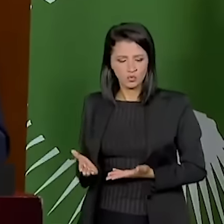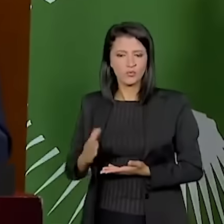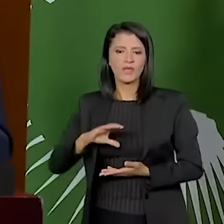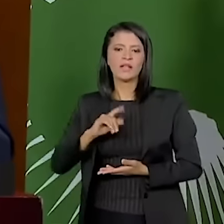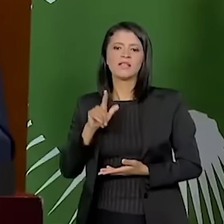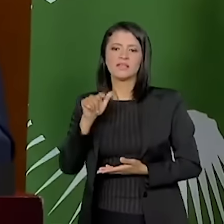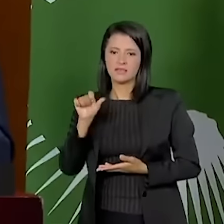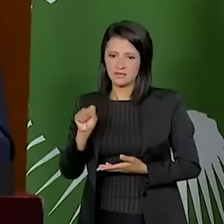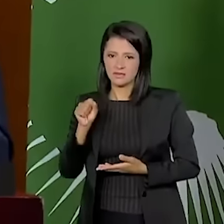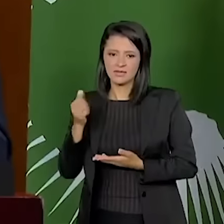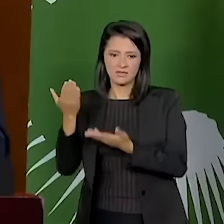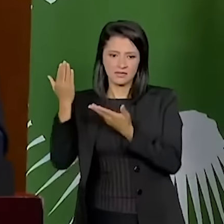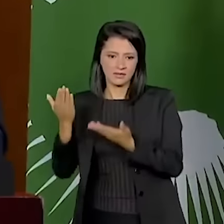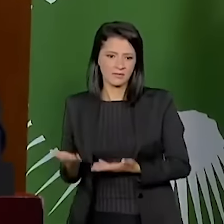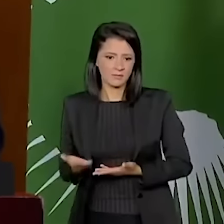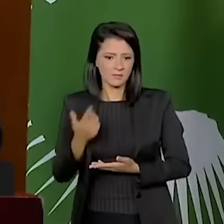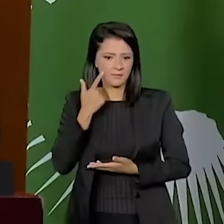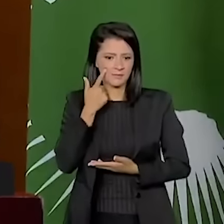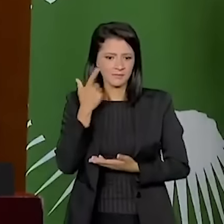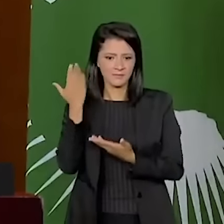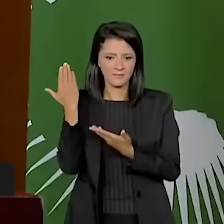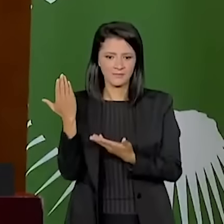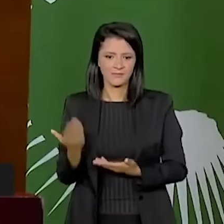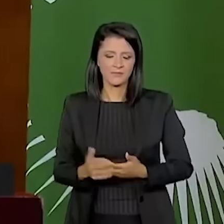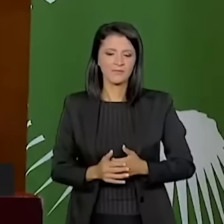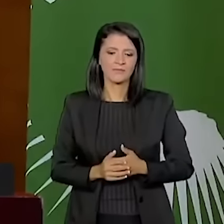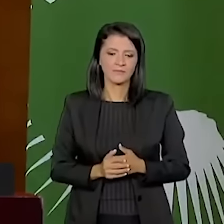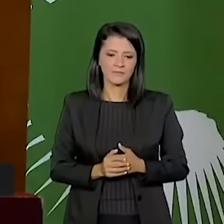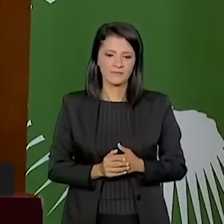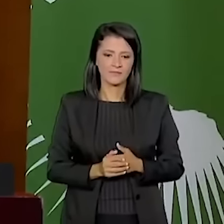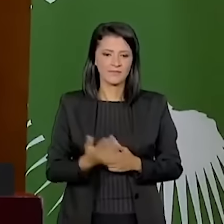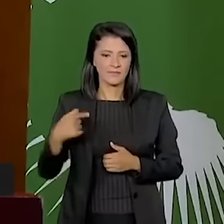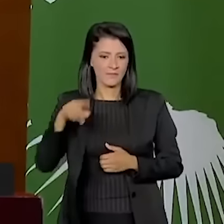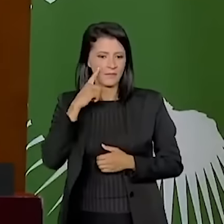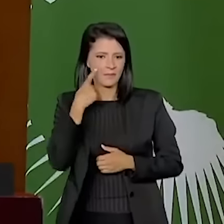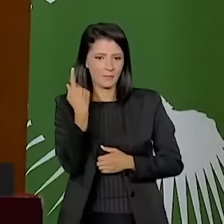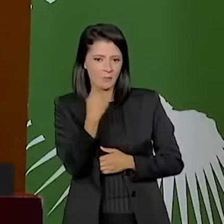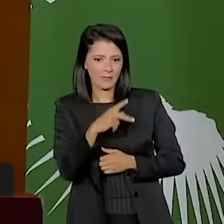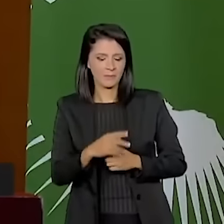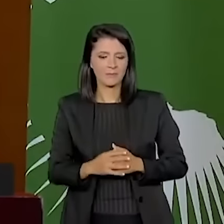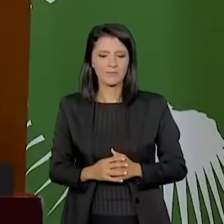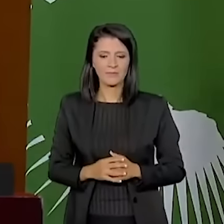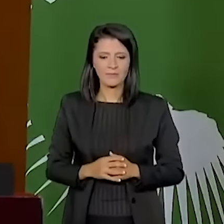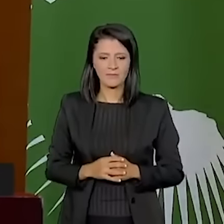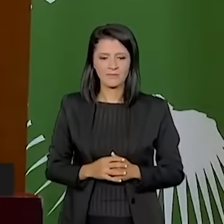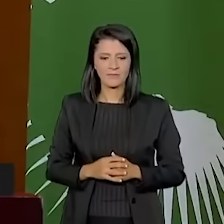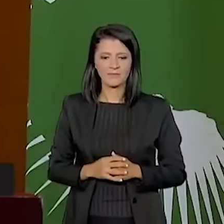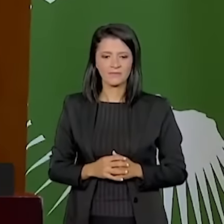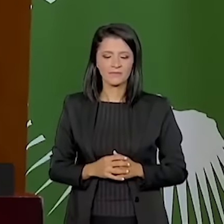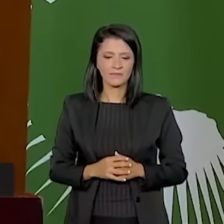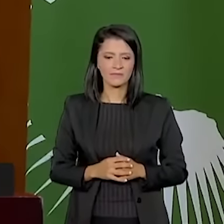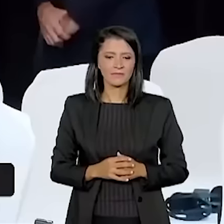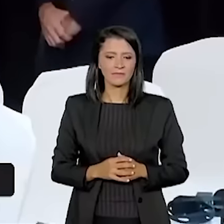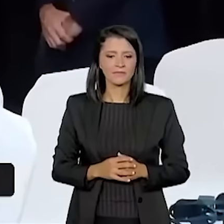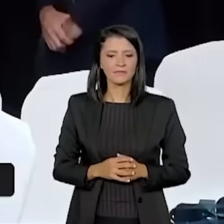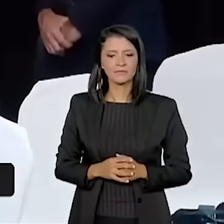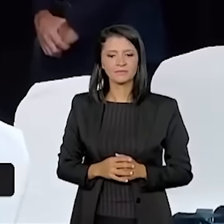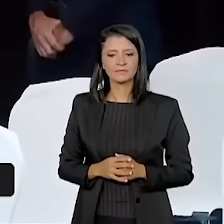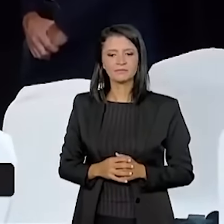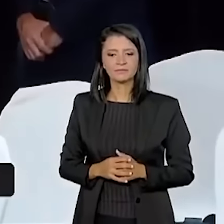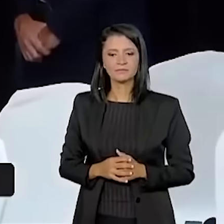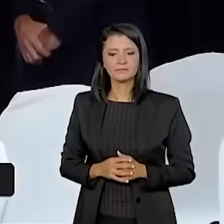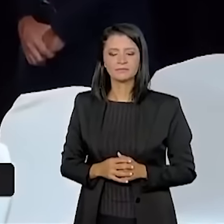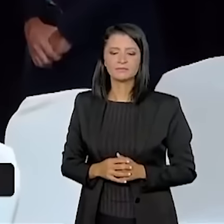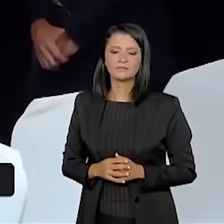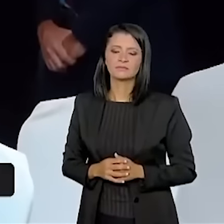Please state your name and do your question. Name, media and do your question. Obrigada. I am Karine